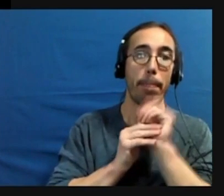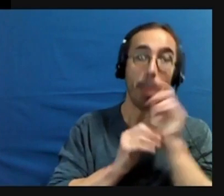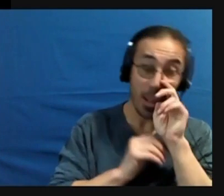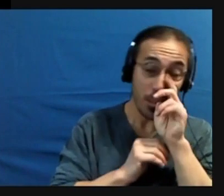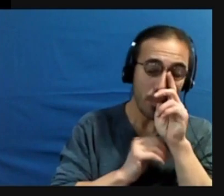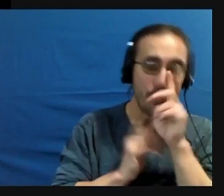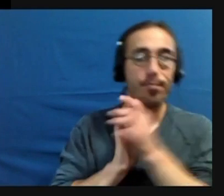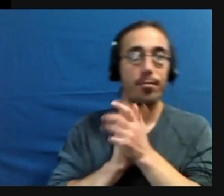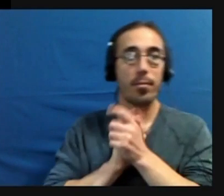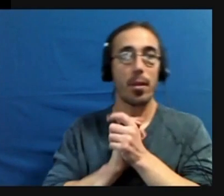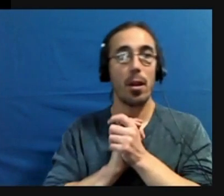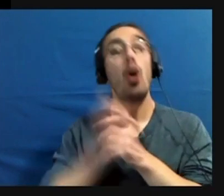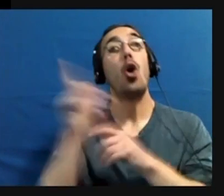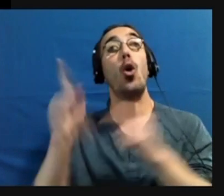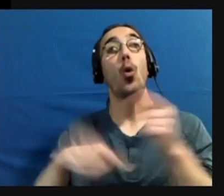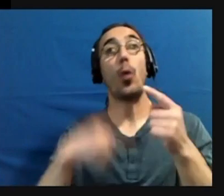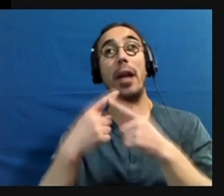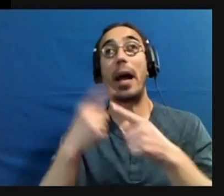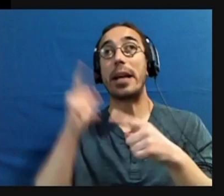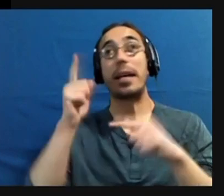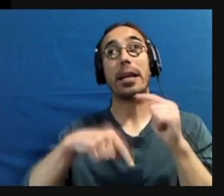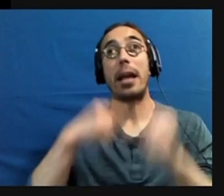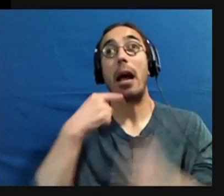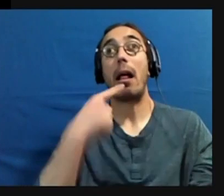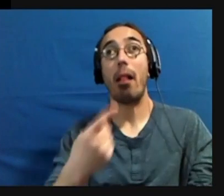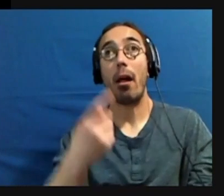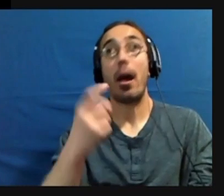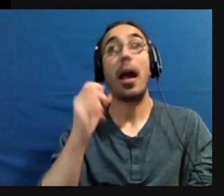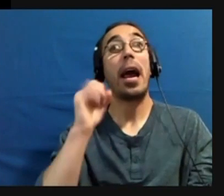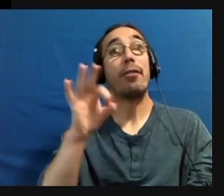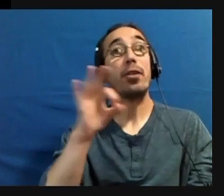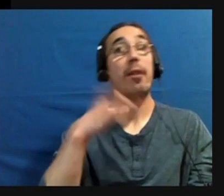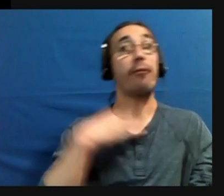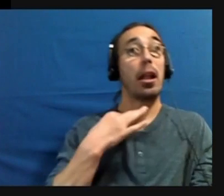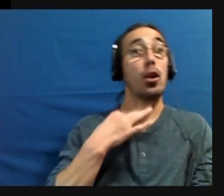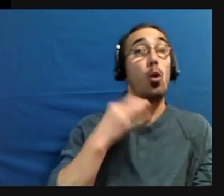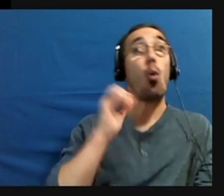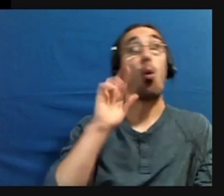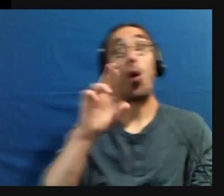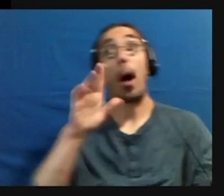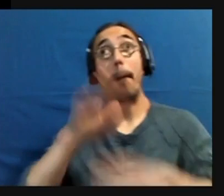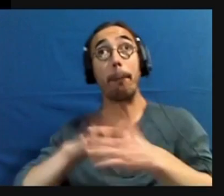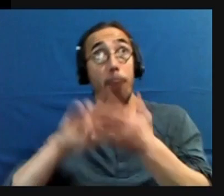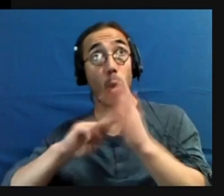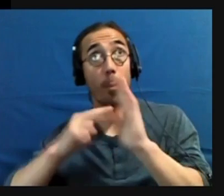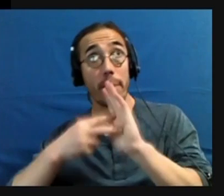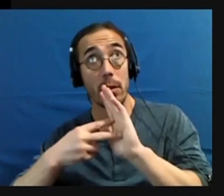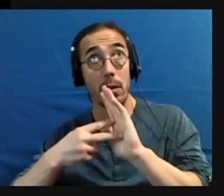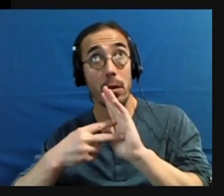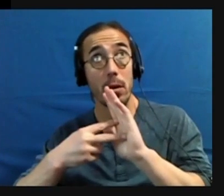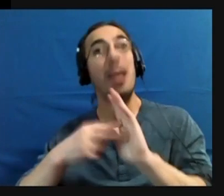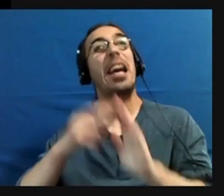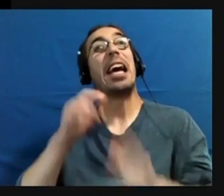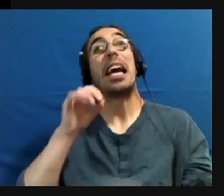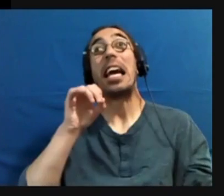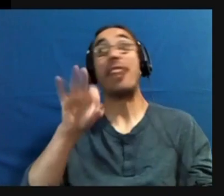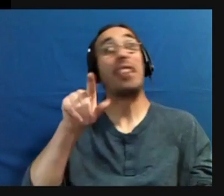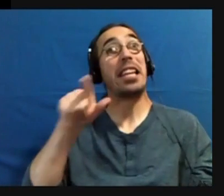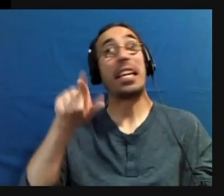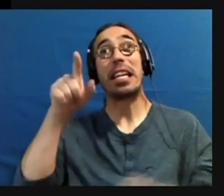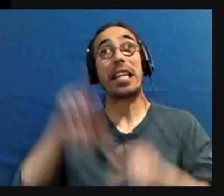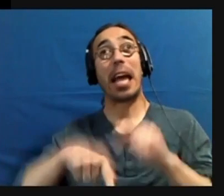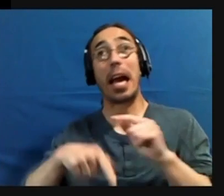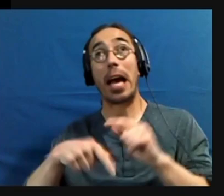one, I can't tell if this is involuntary or on purpose. If he can't inhibit